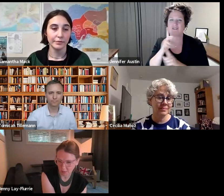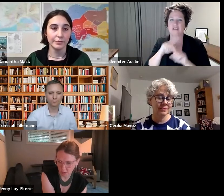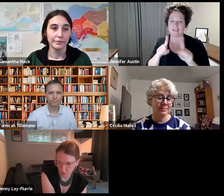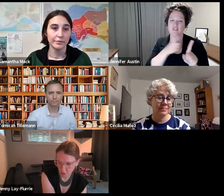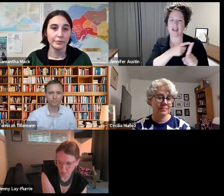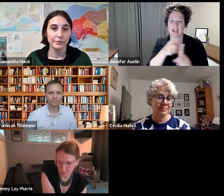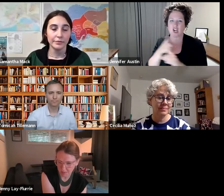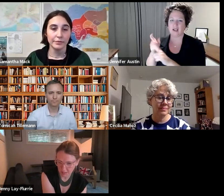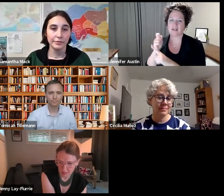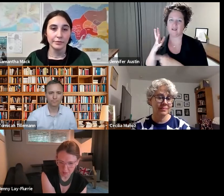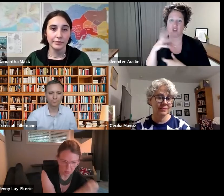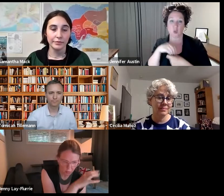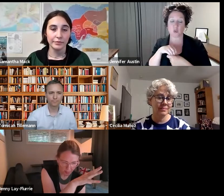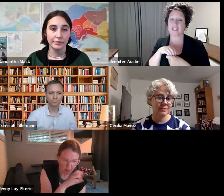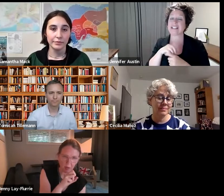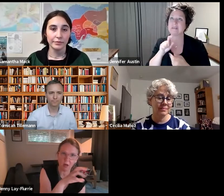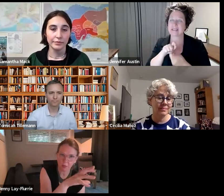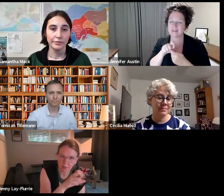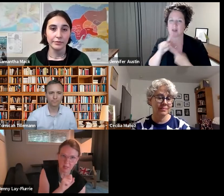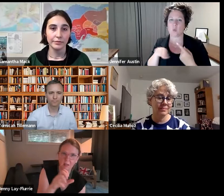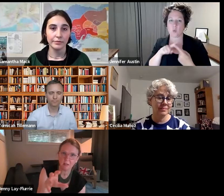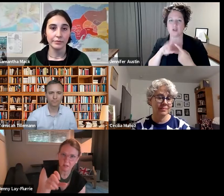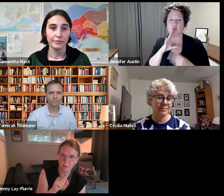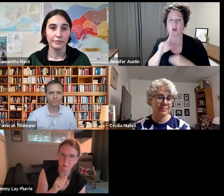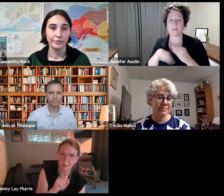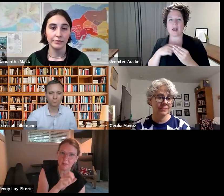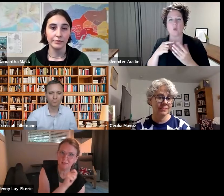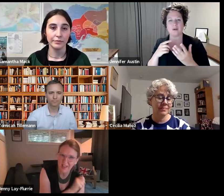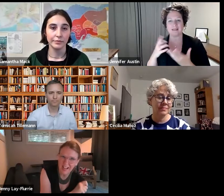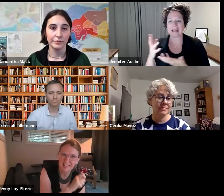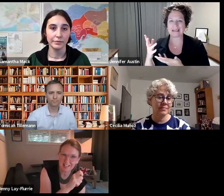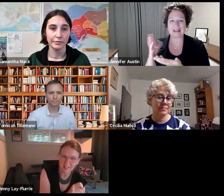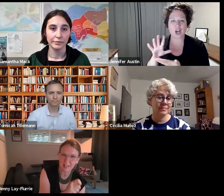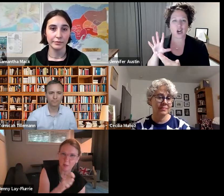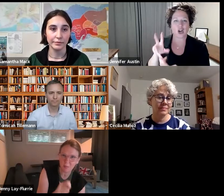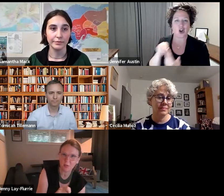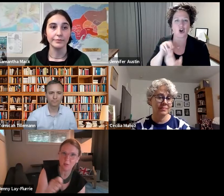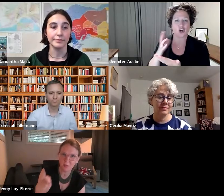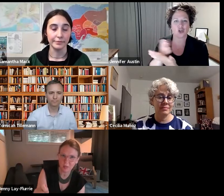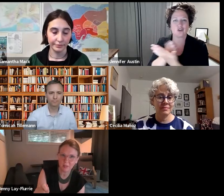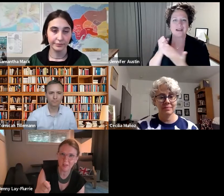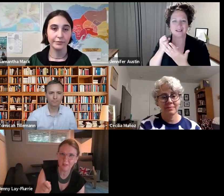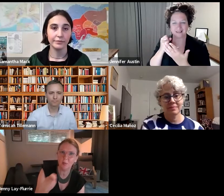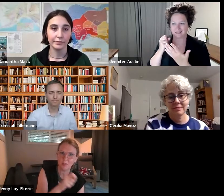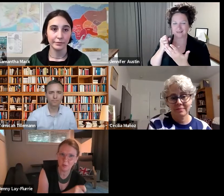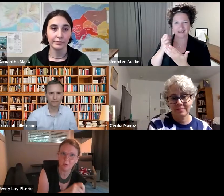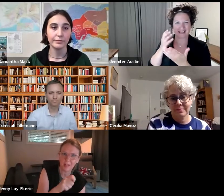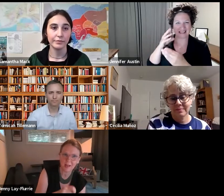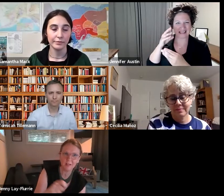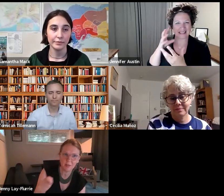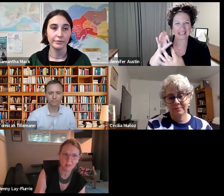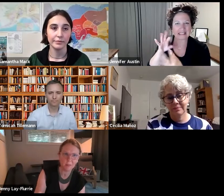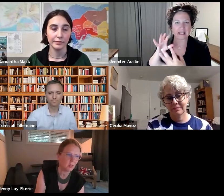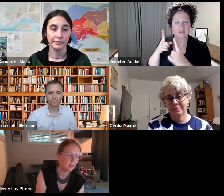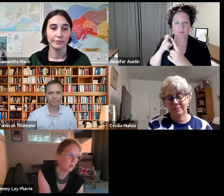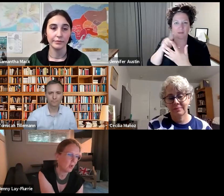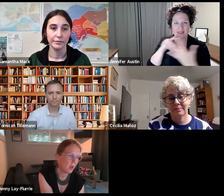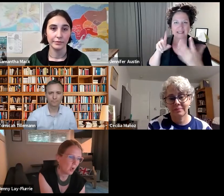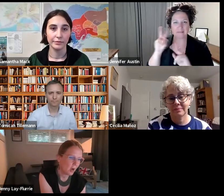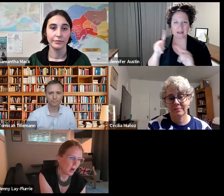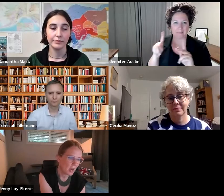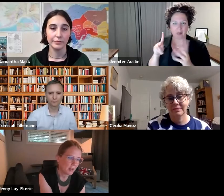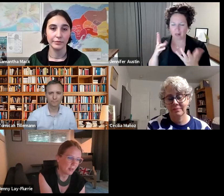of inclusion, particularly when you talk about garnering the insights of people and validating it with multiple voices, multiple layers of